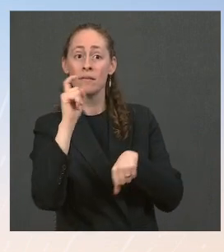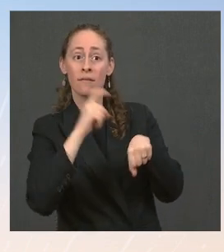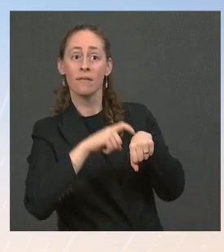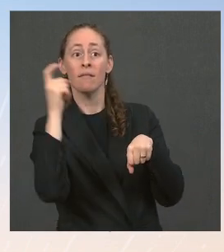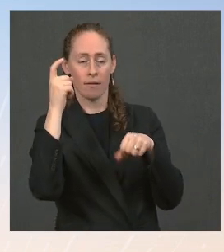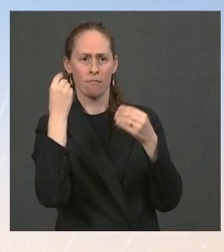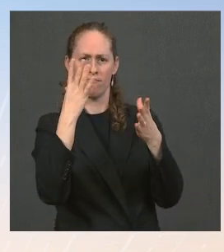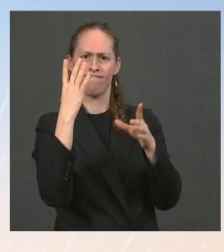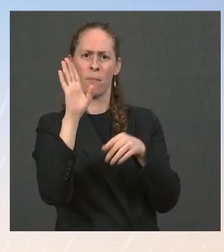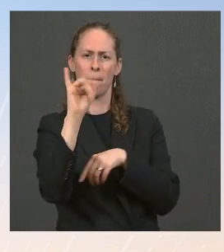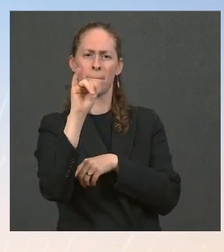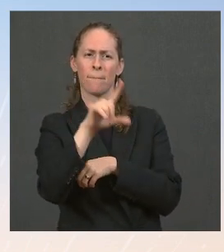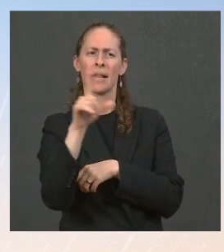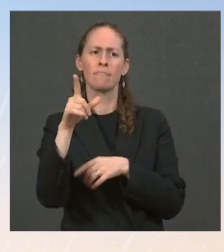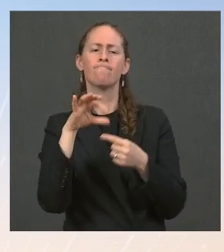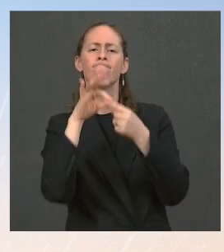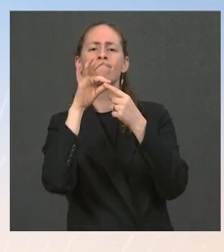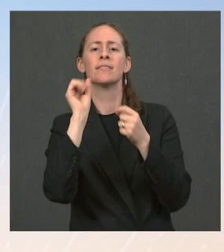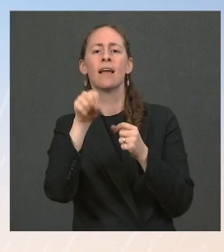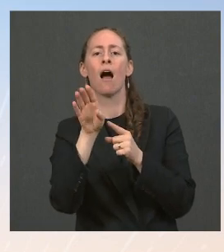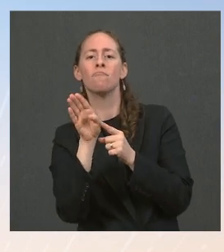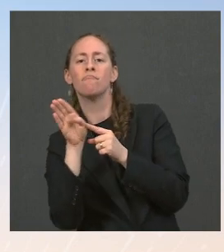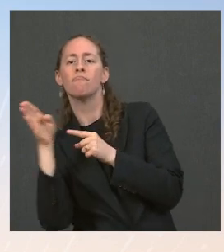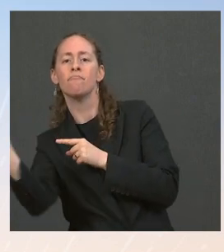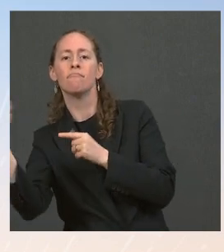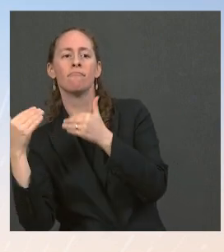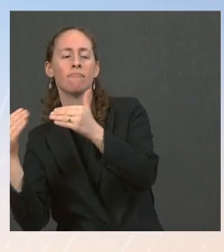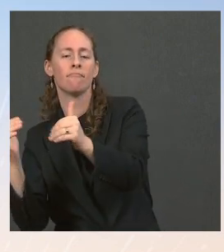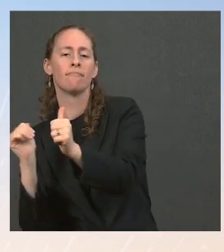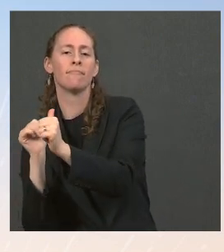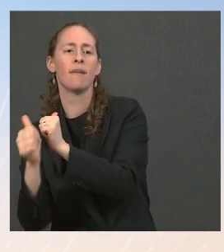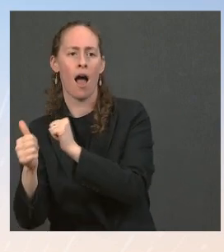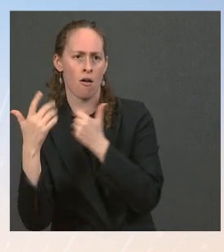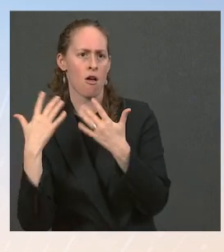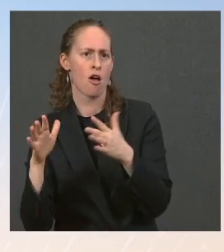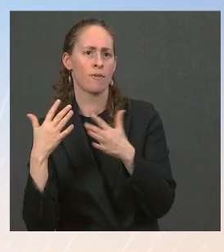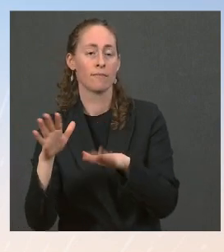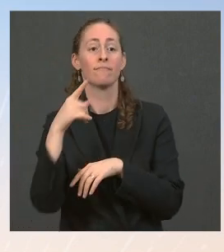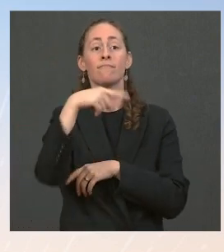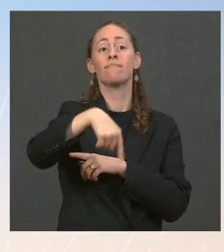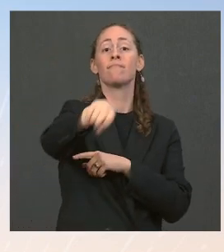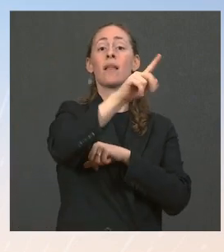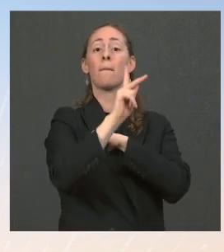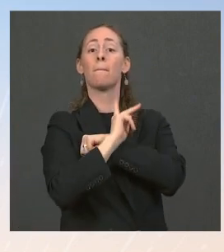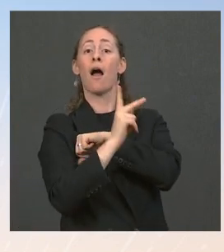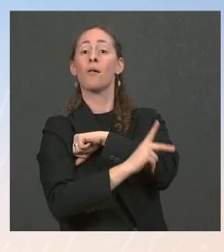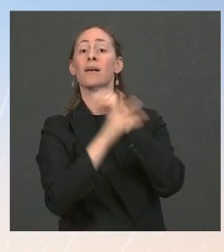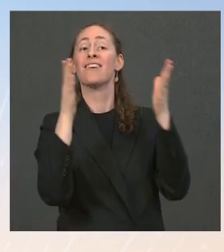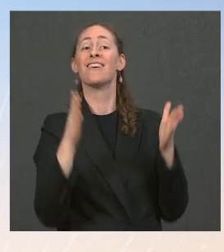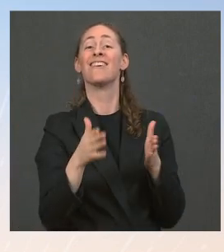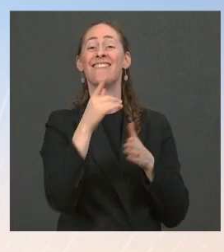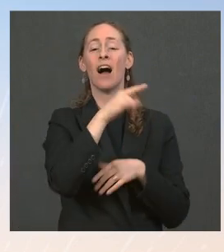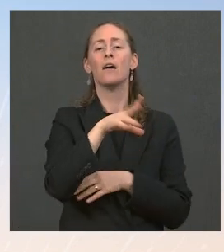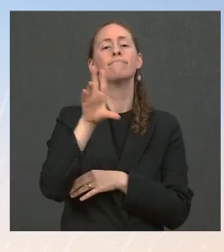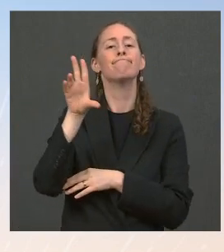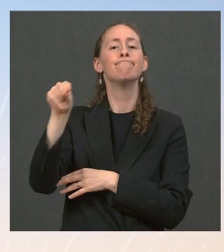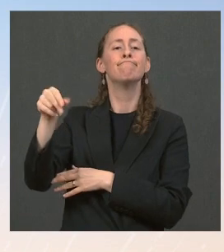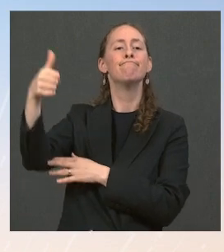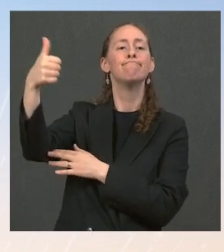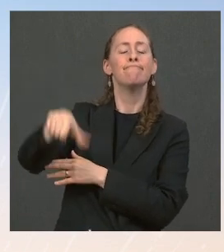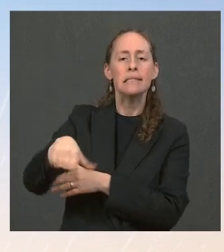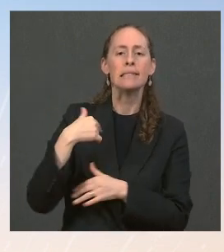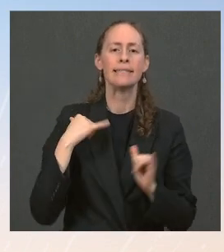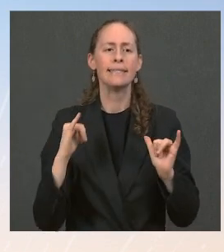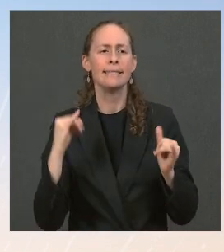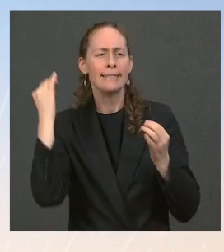steps were proposed as part of the reconciliation process. Right, the parliamentarian rejected that proposal. They're going back and proposing new options. President supports that. He